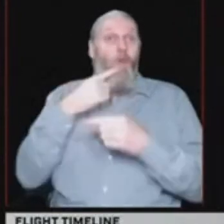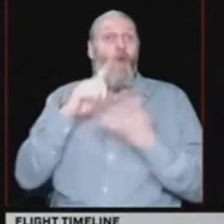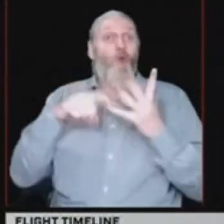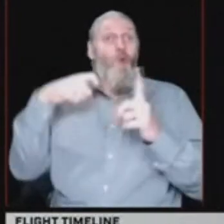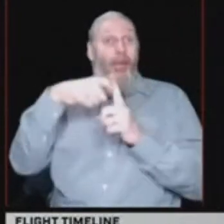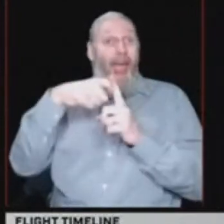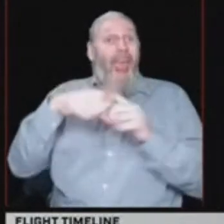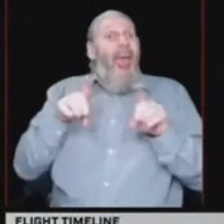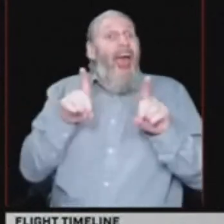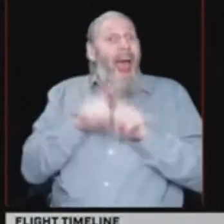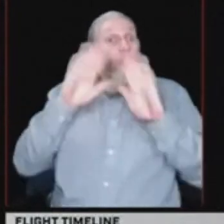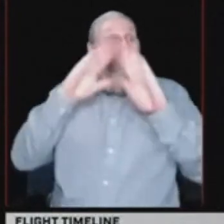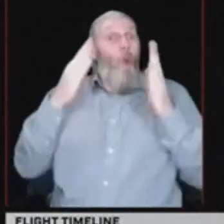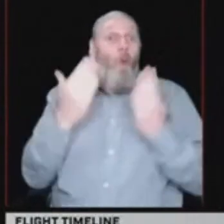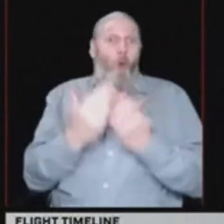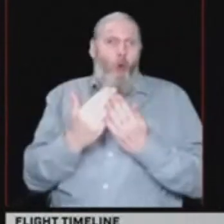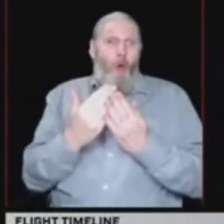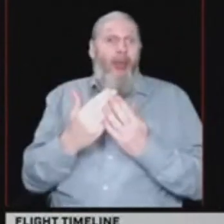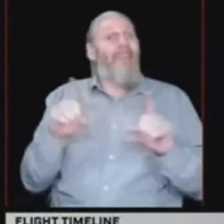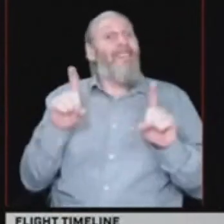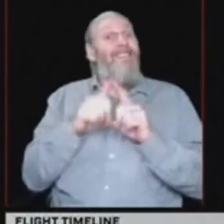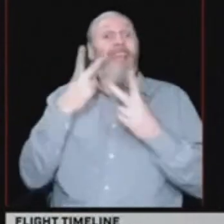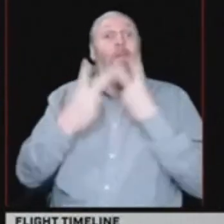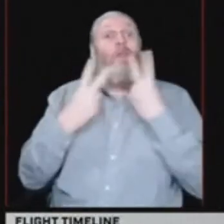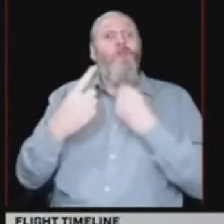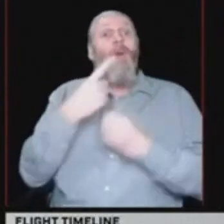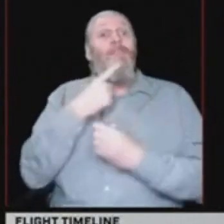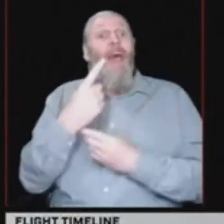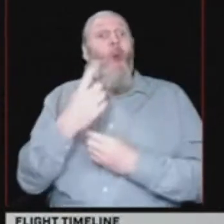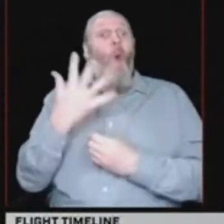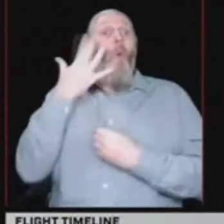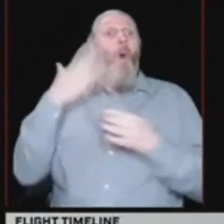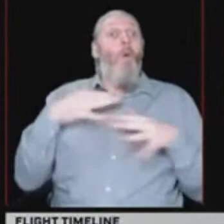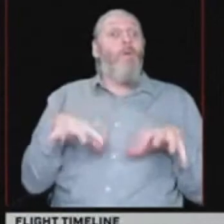song says, once we start it up, we will never stop.